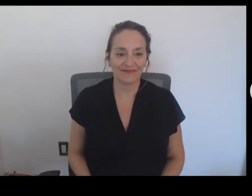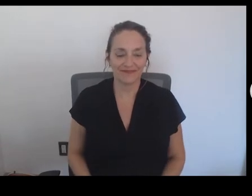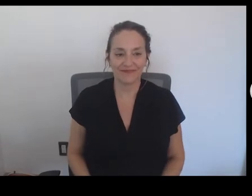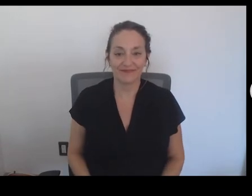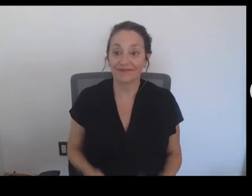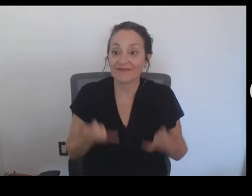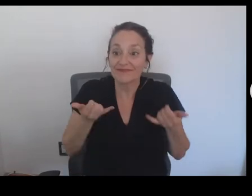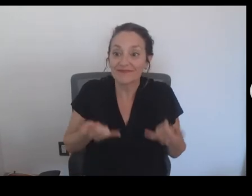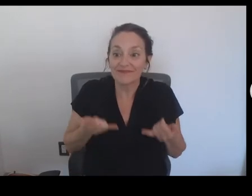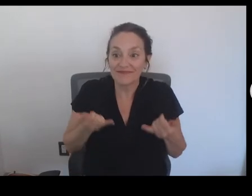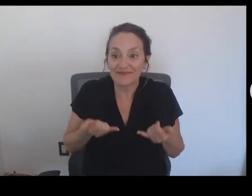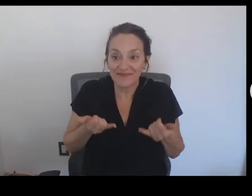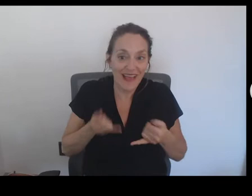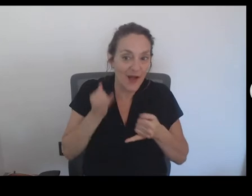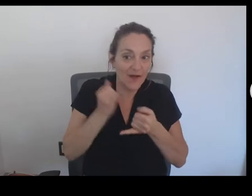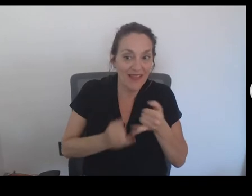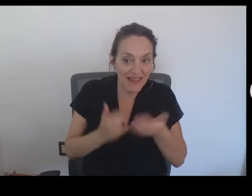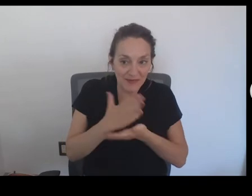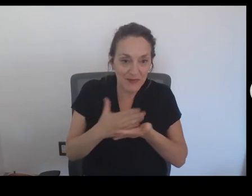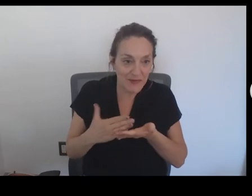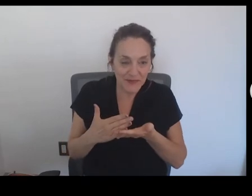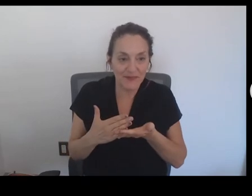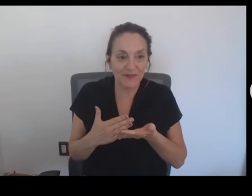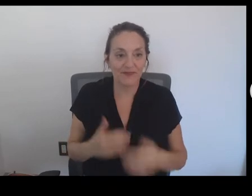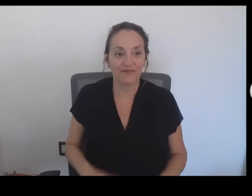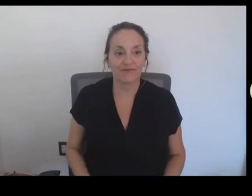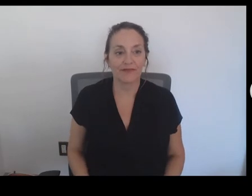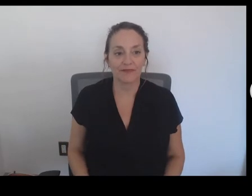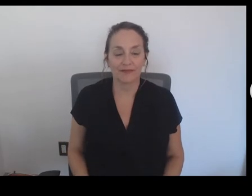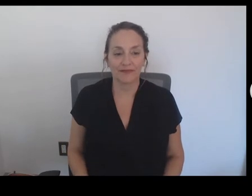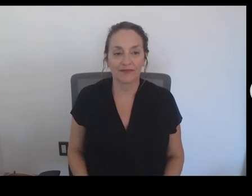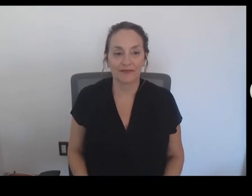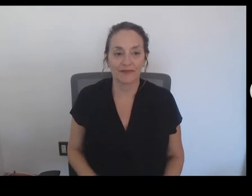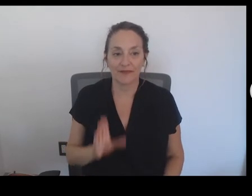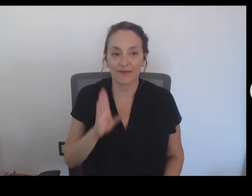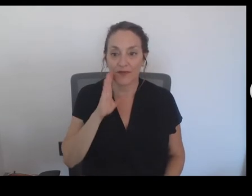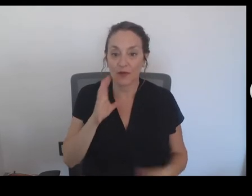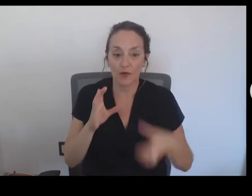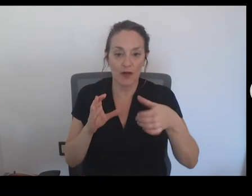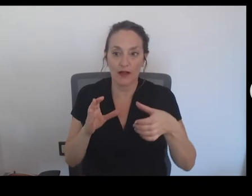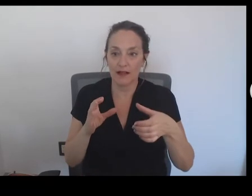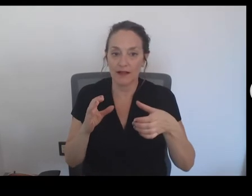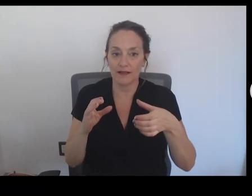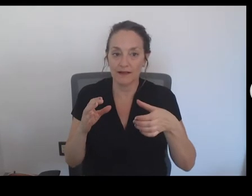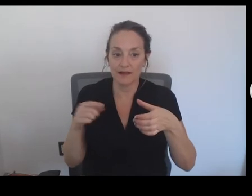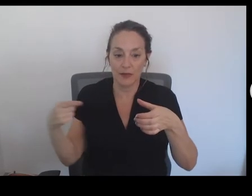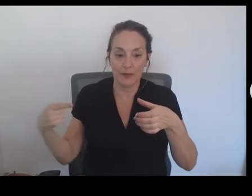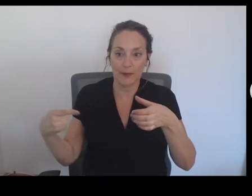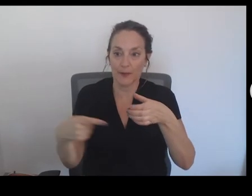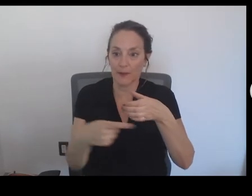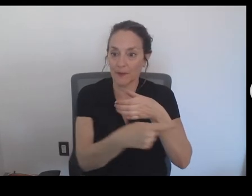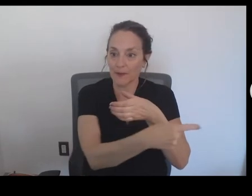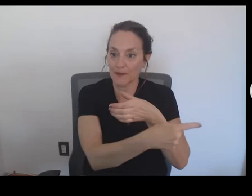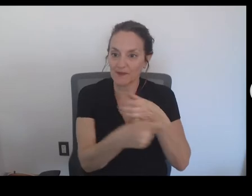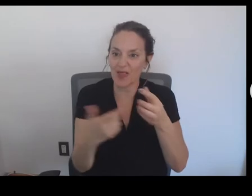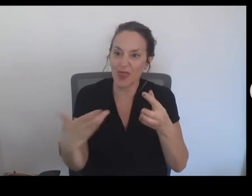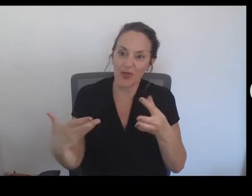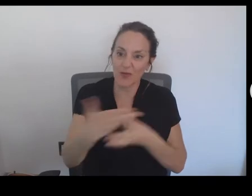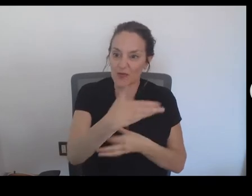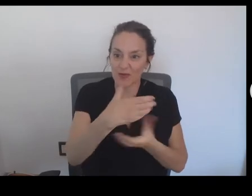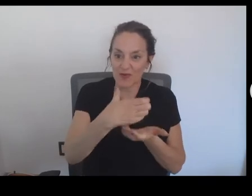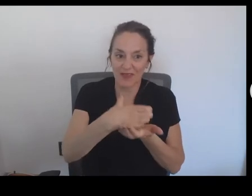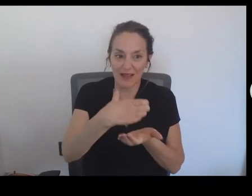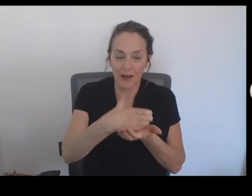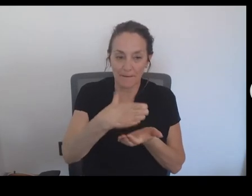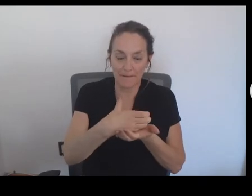step. You're gonna take your dowel and you're gonna make two holes and go through your cup. When you make the holes, make them